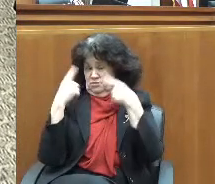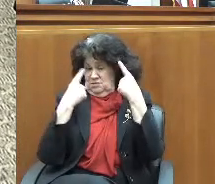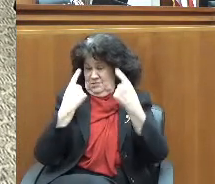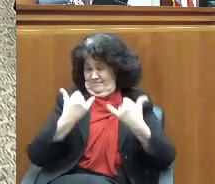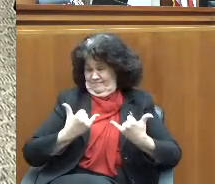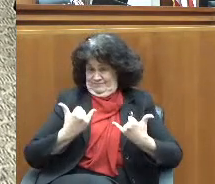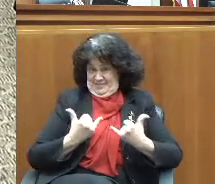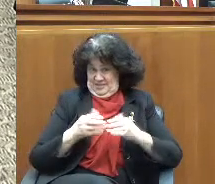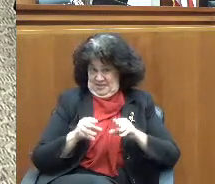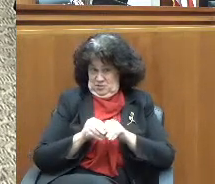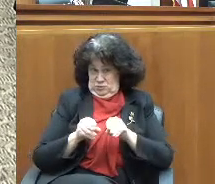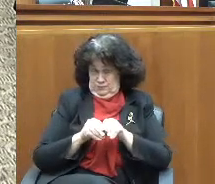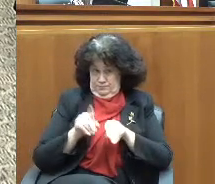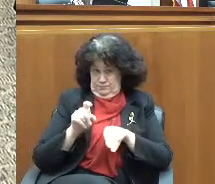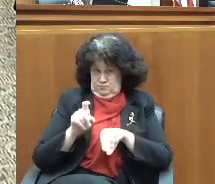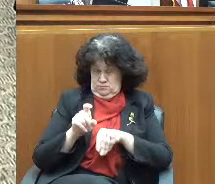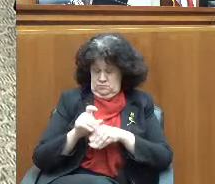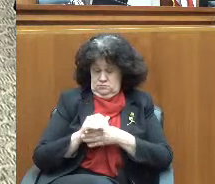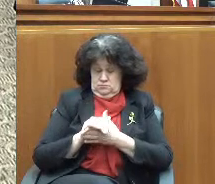session?